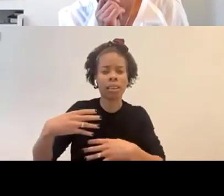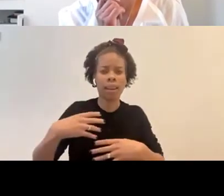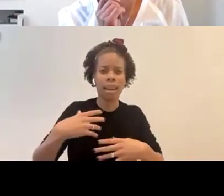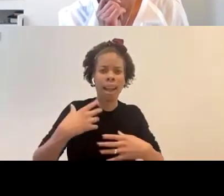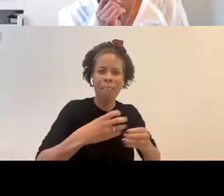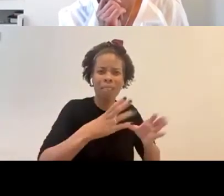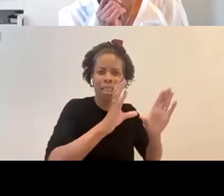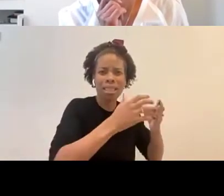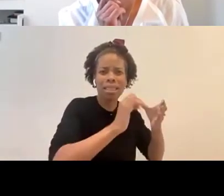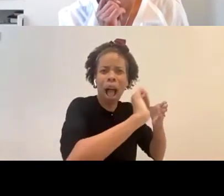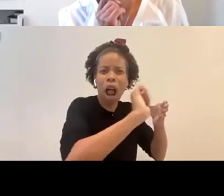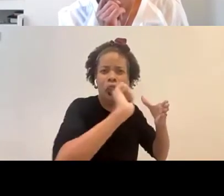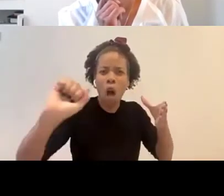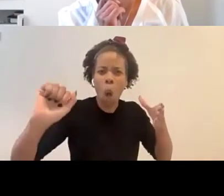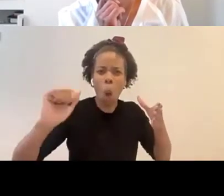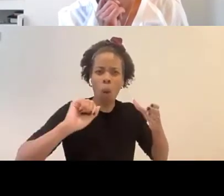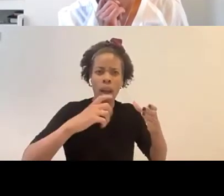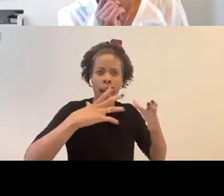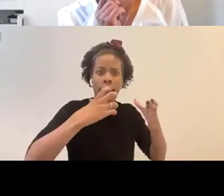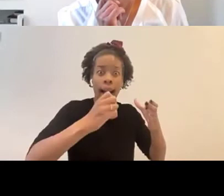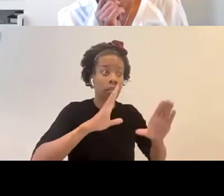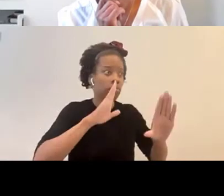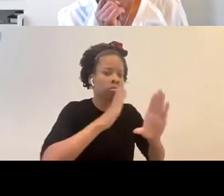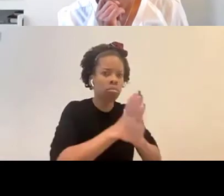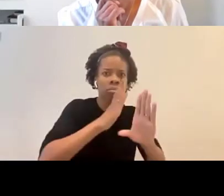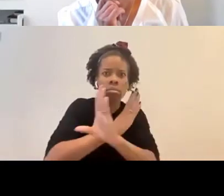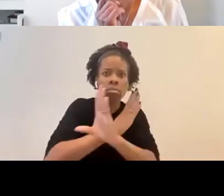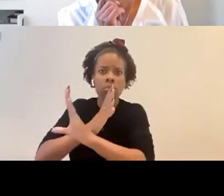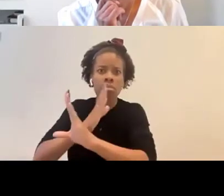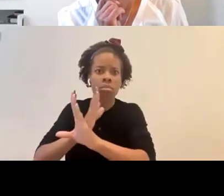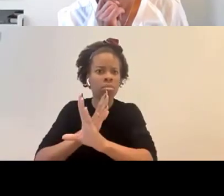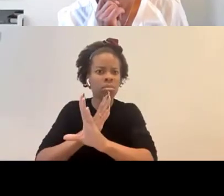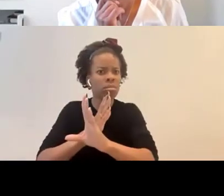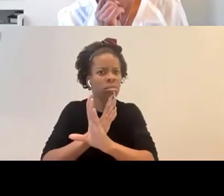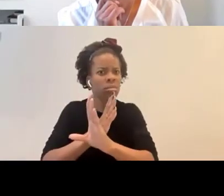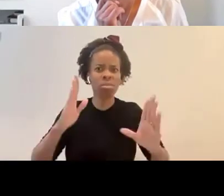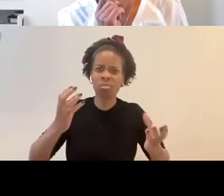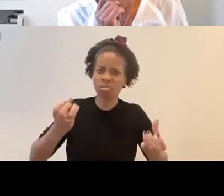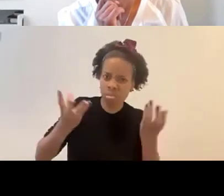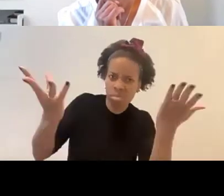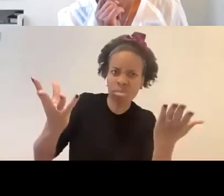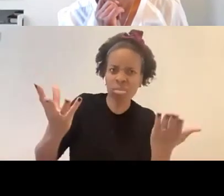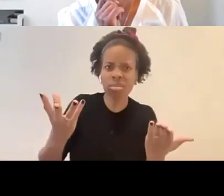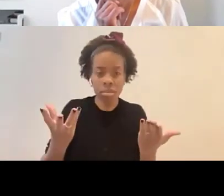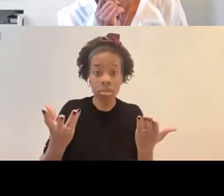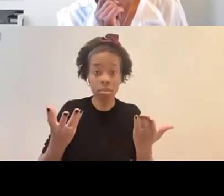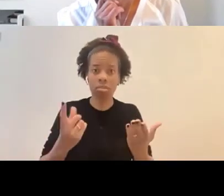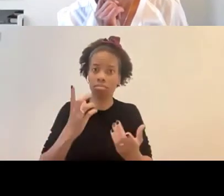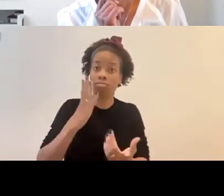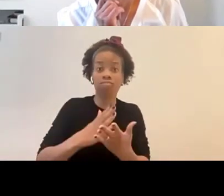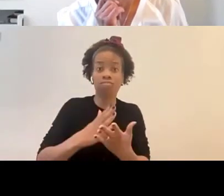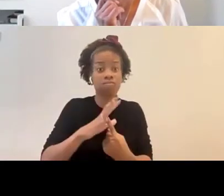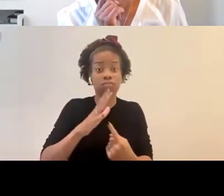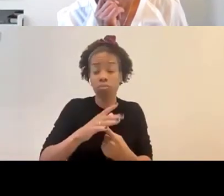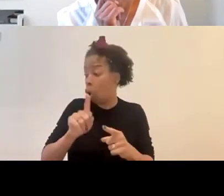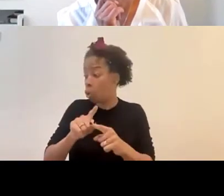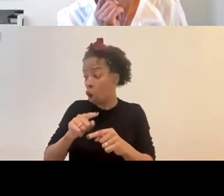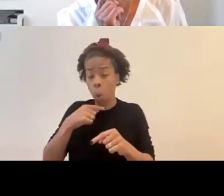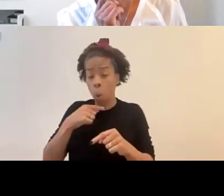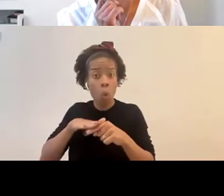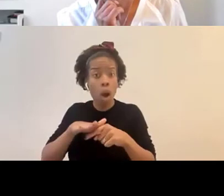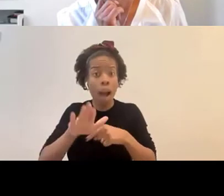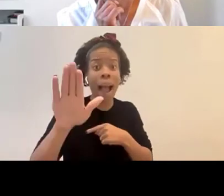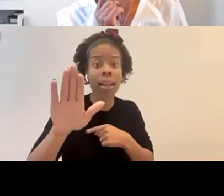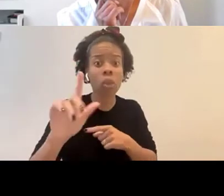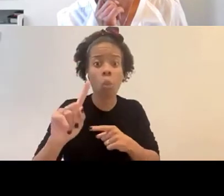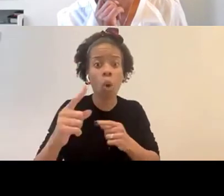breaking silence, incredibly powerful, but also talking to us about the, you know, what remains ahead, and as ever, is this issue of